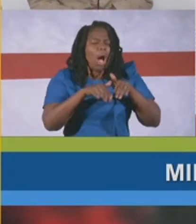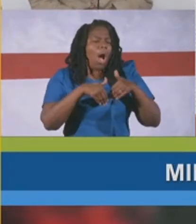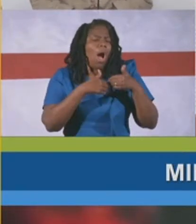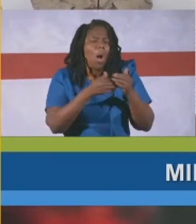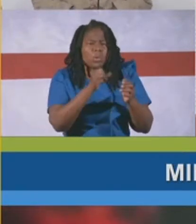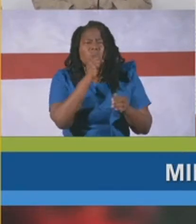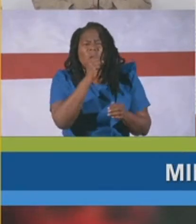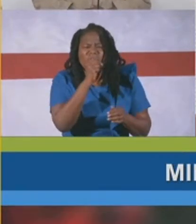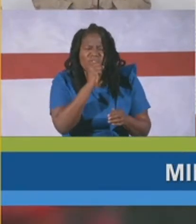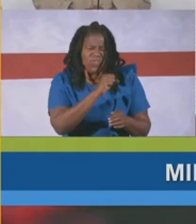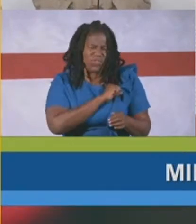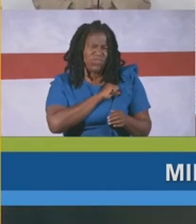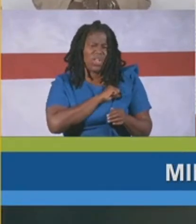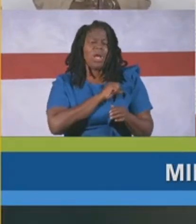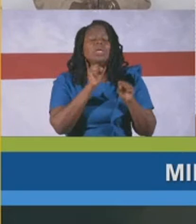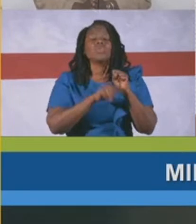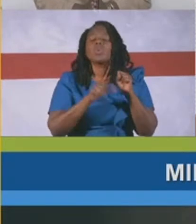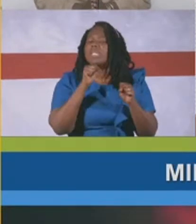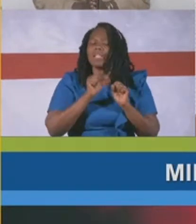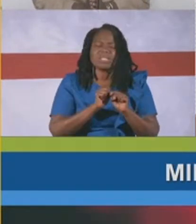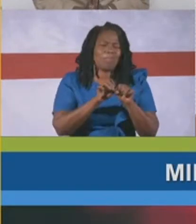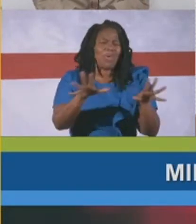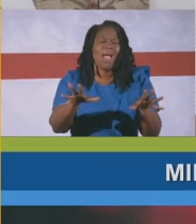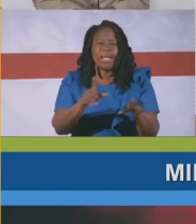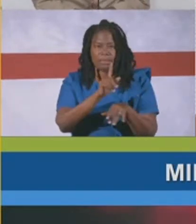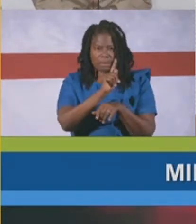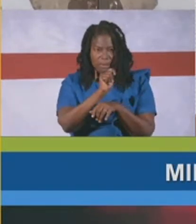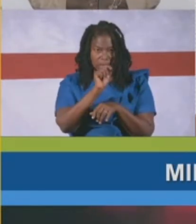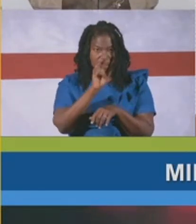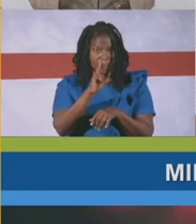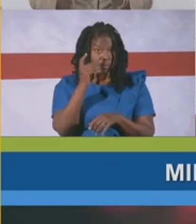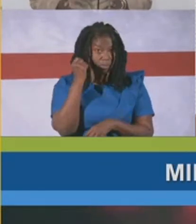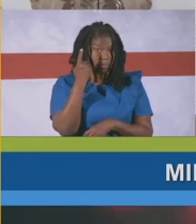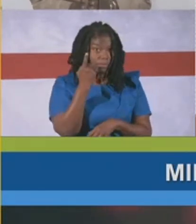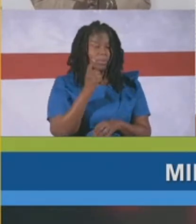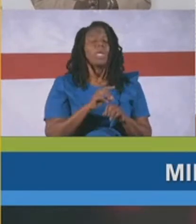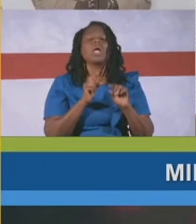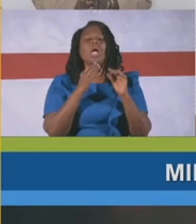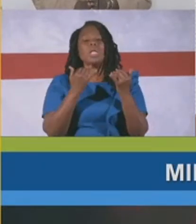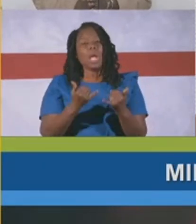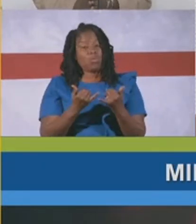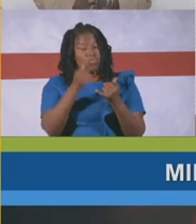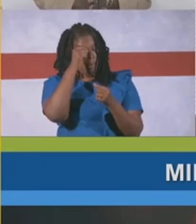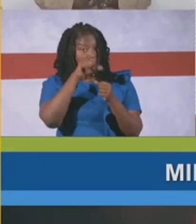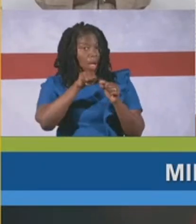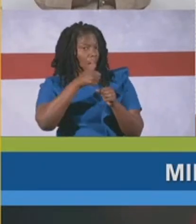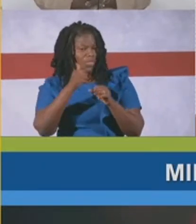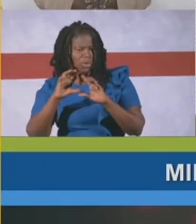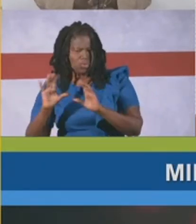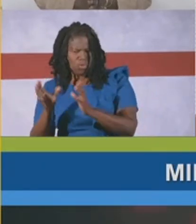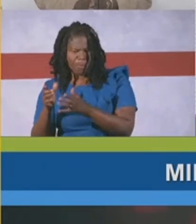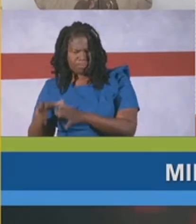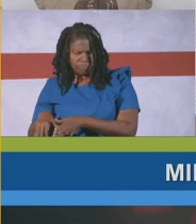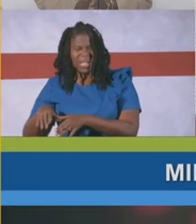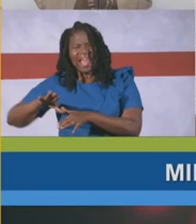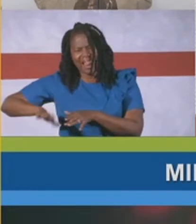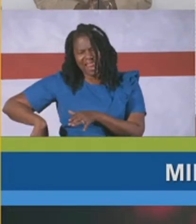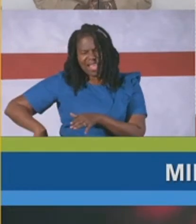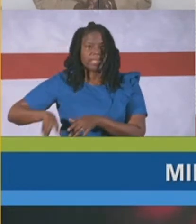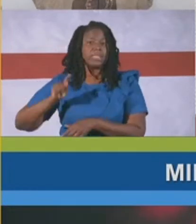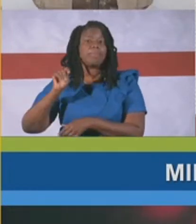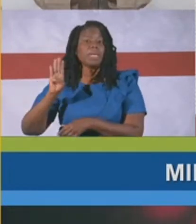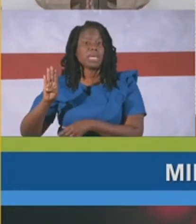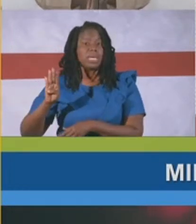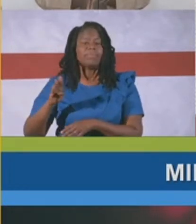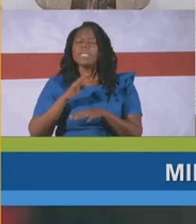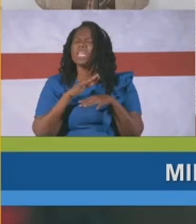TB. Latent TB patients, as I said before, don't actively have TB compared to patients who have